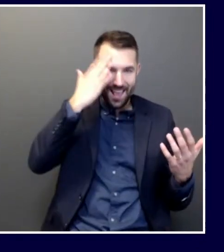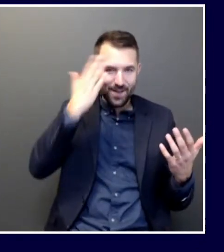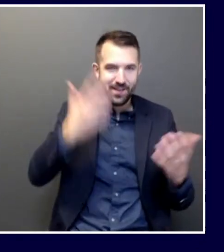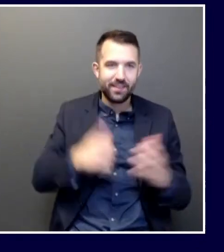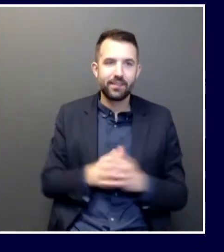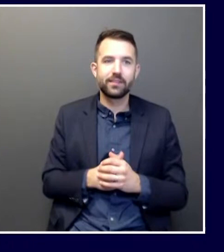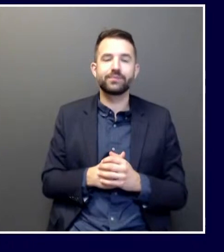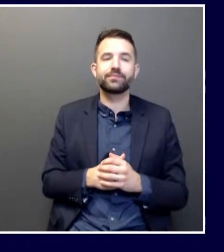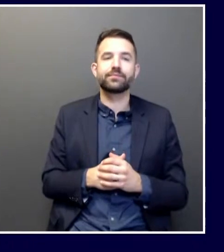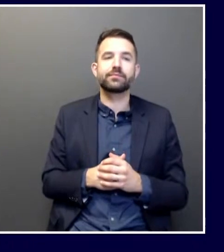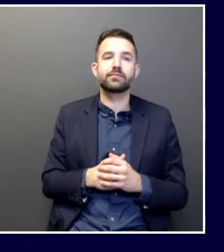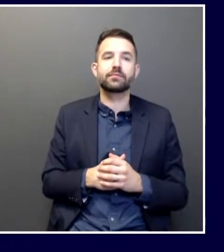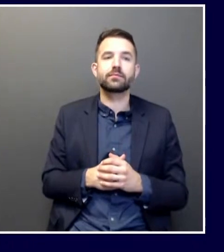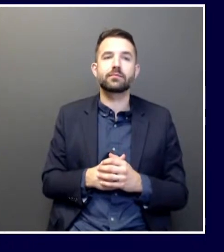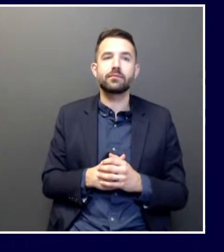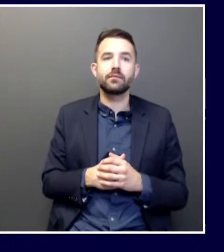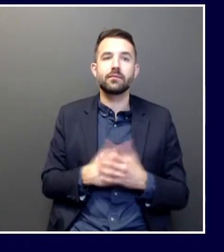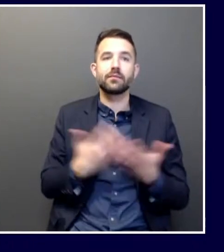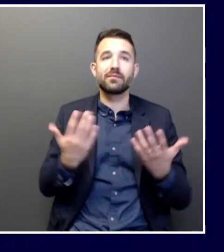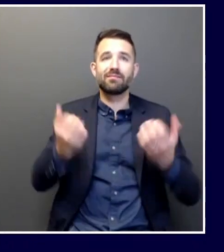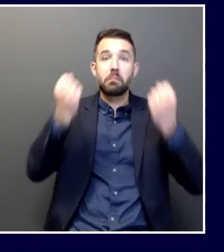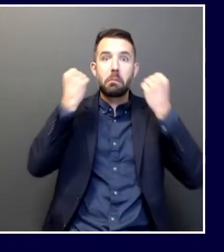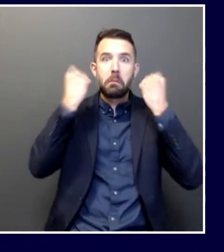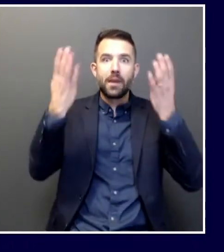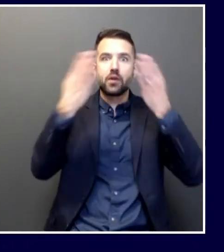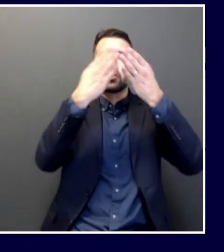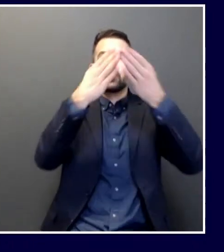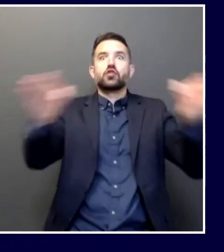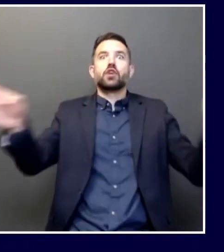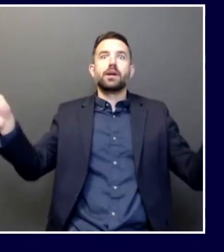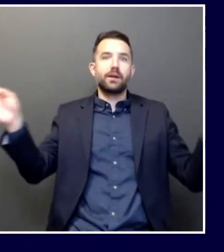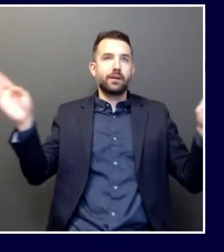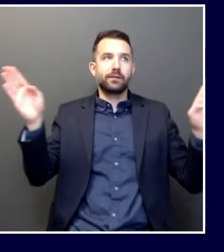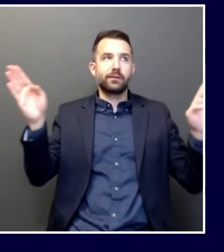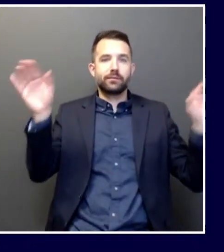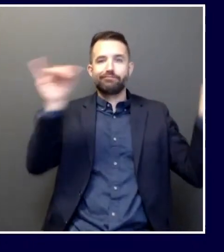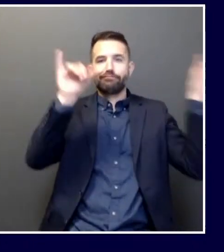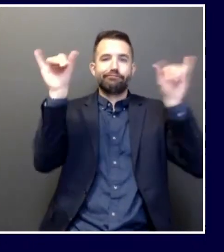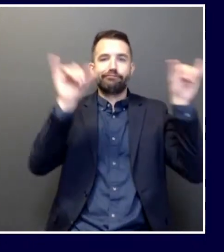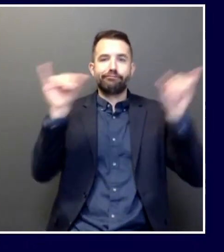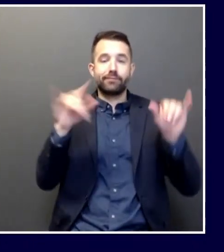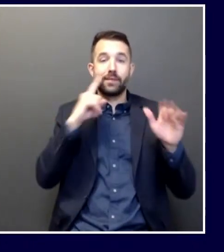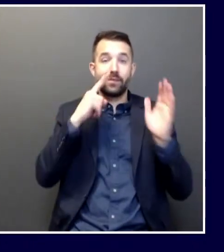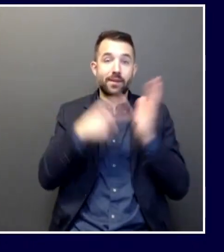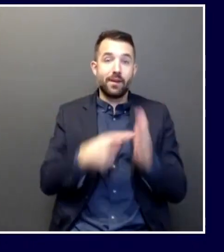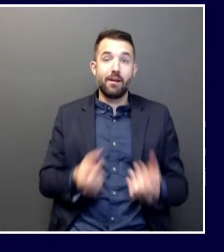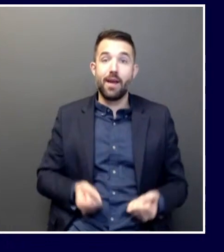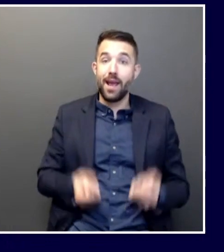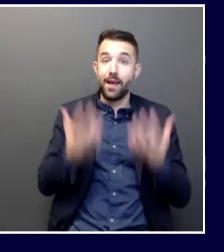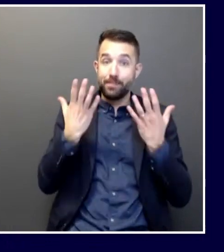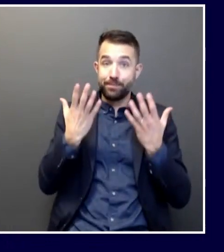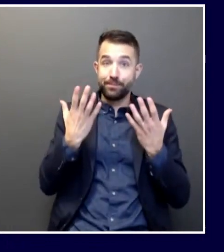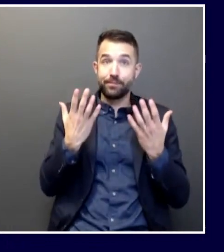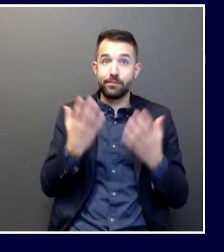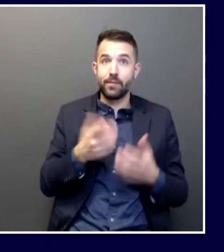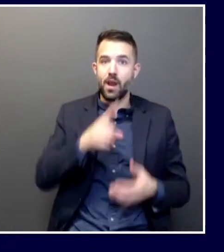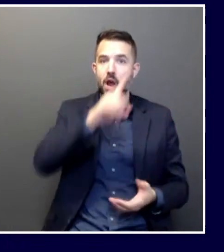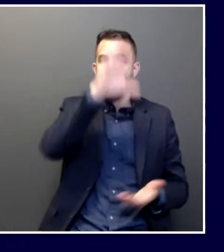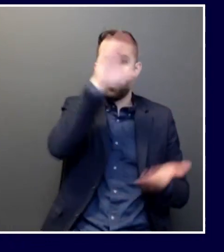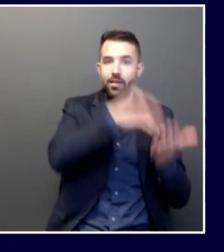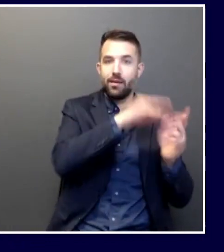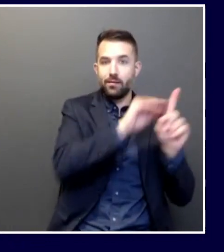looked at and talked about in general with masking. For example, the case rates and the US CDC's counties of